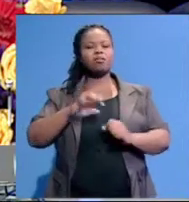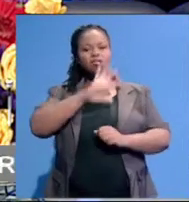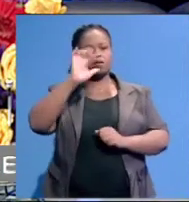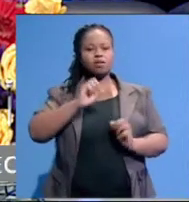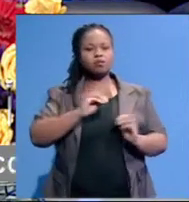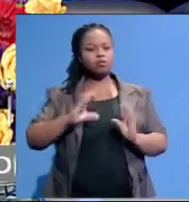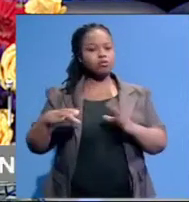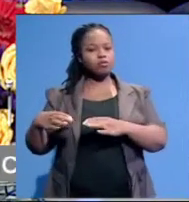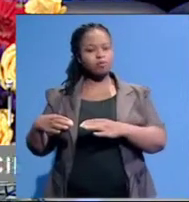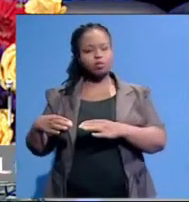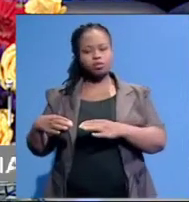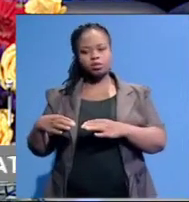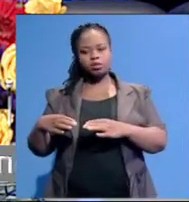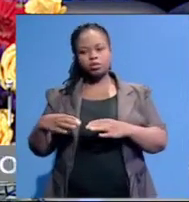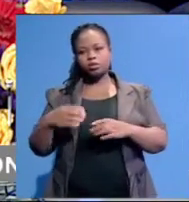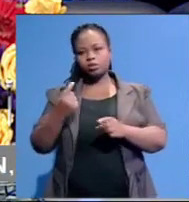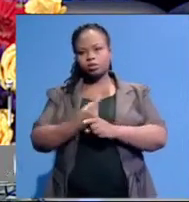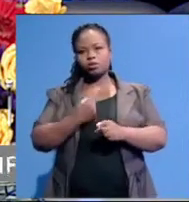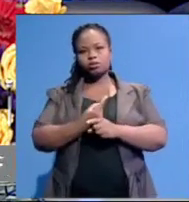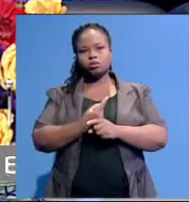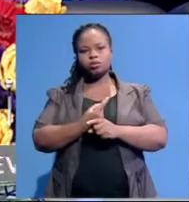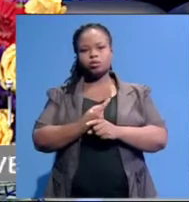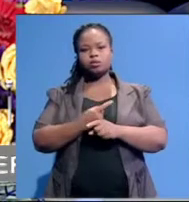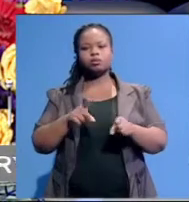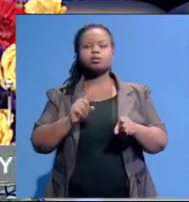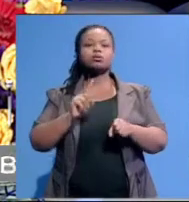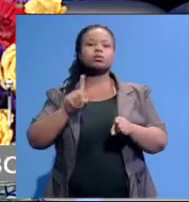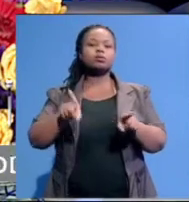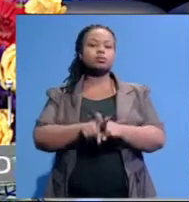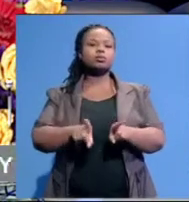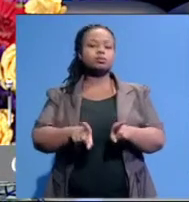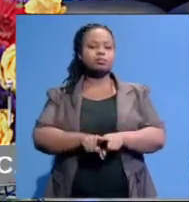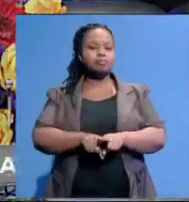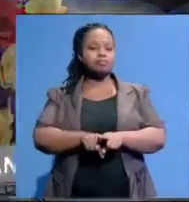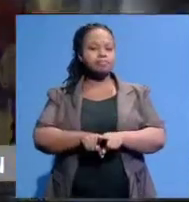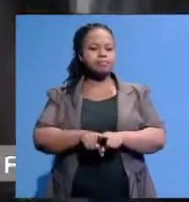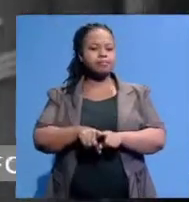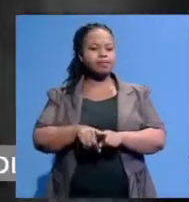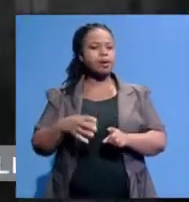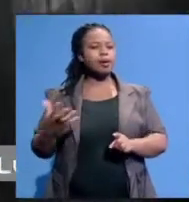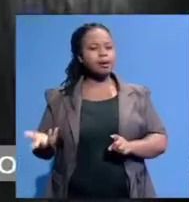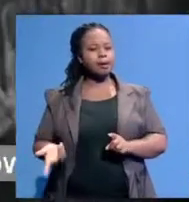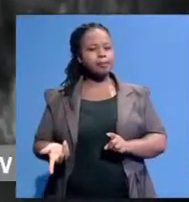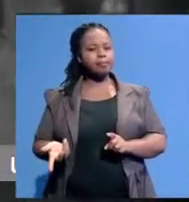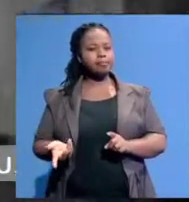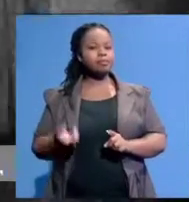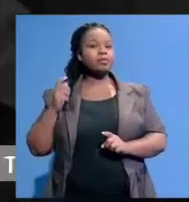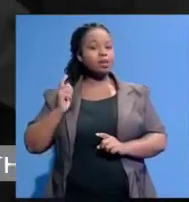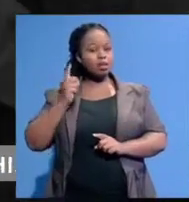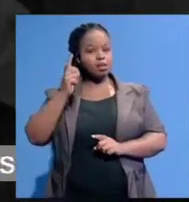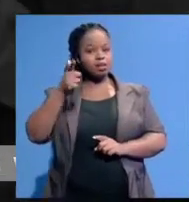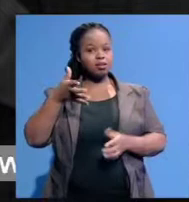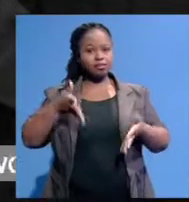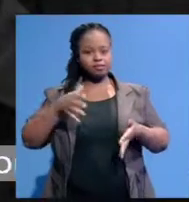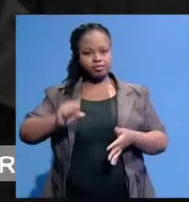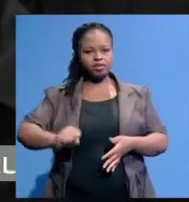of Du Bois in America and elsewhere in the world. And later on here in South Africa